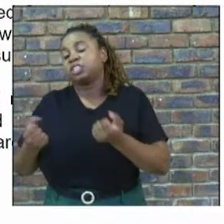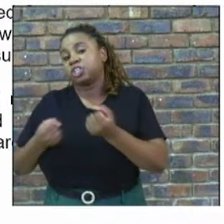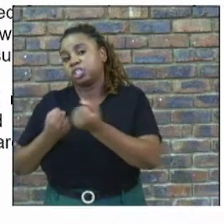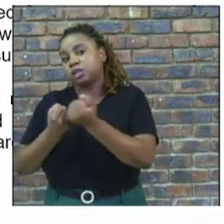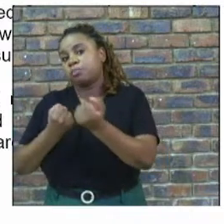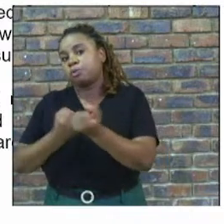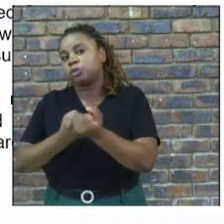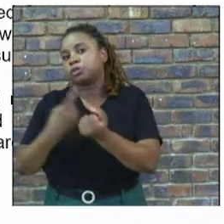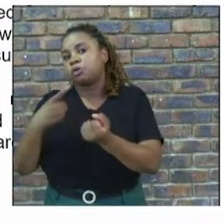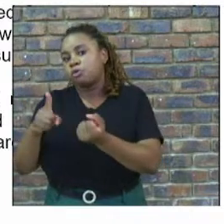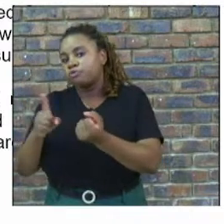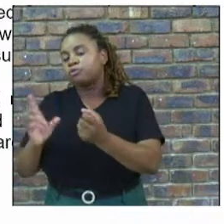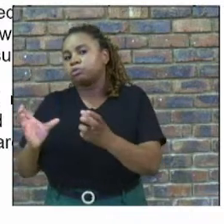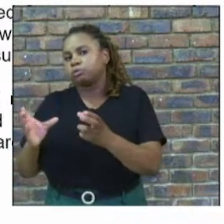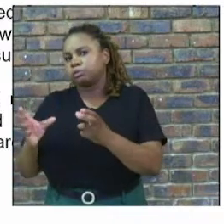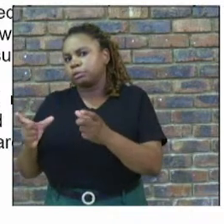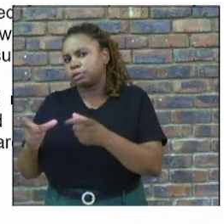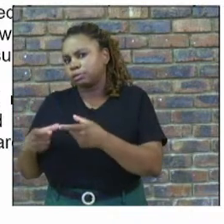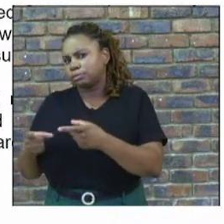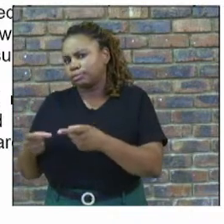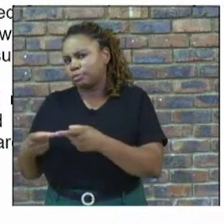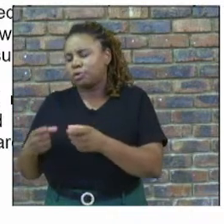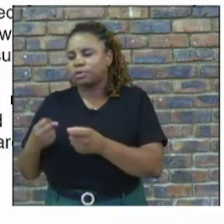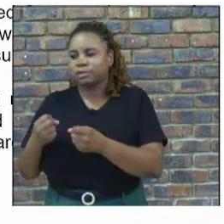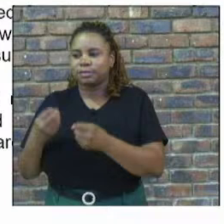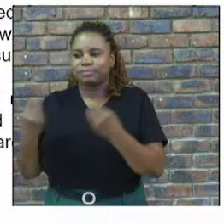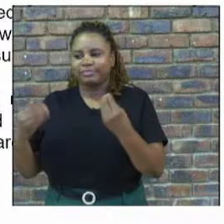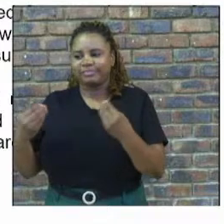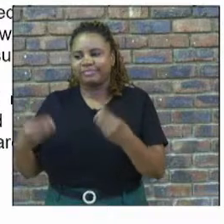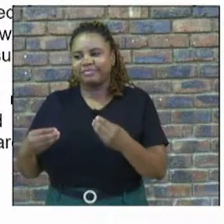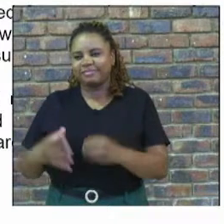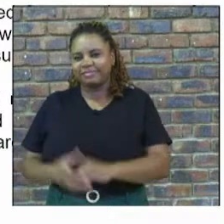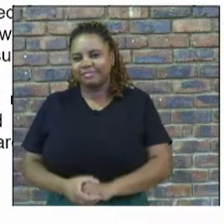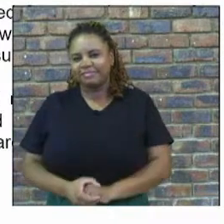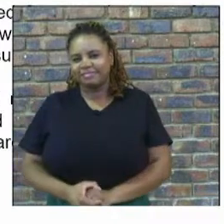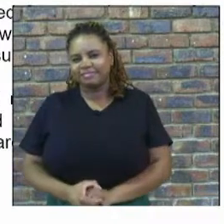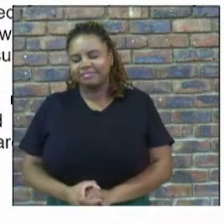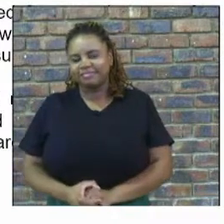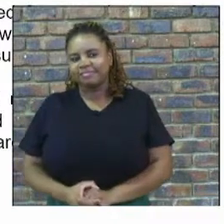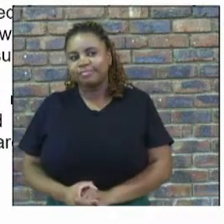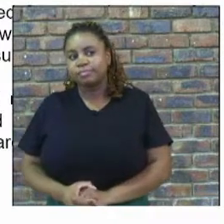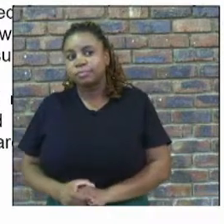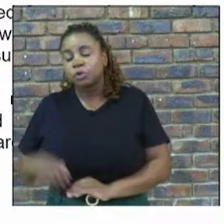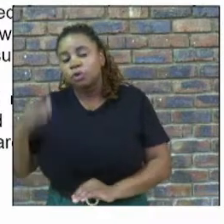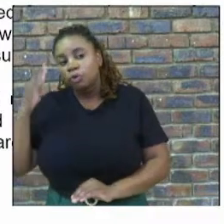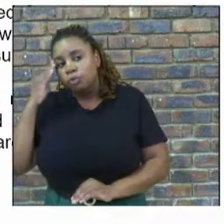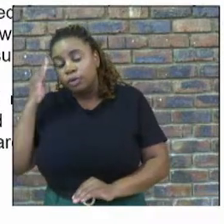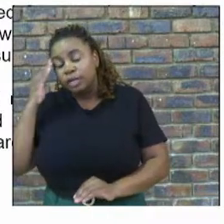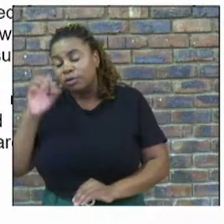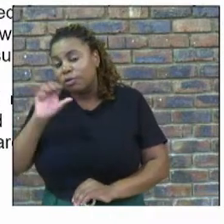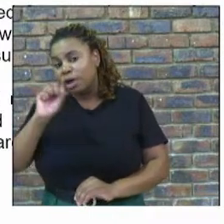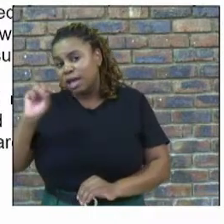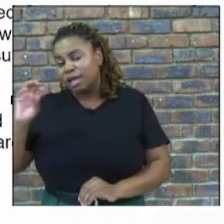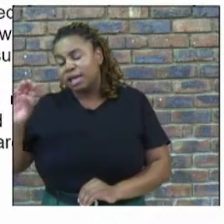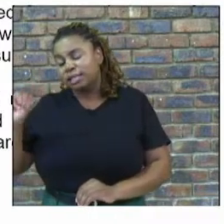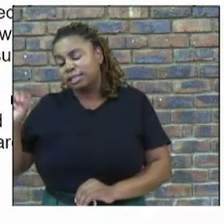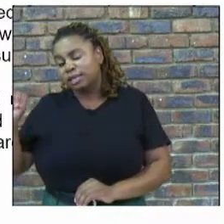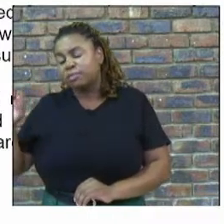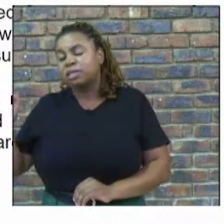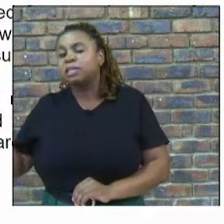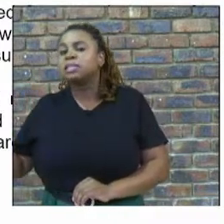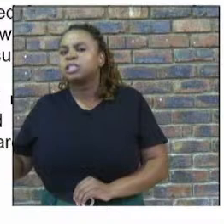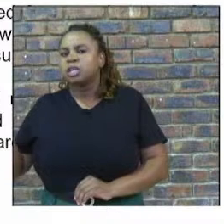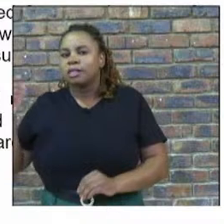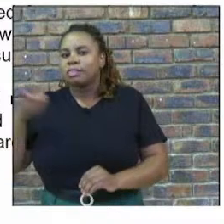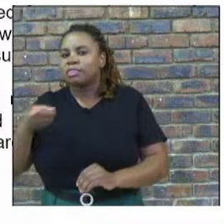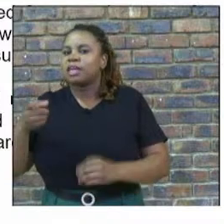and greater access to finance for SMMEs. We know that our SMMEs, they struggle with capital